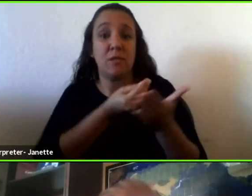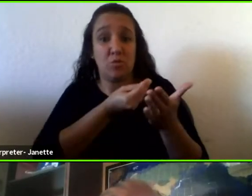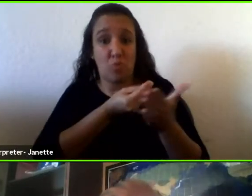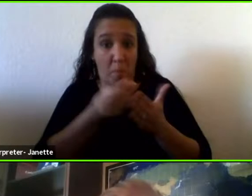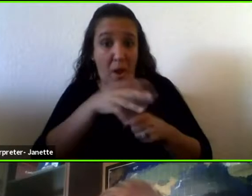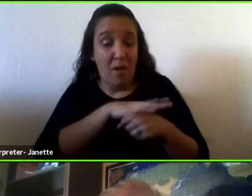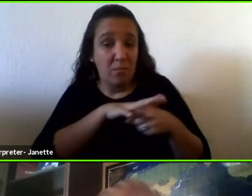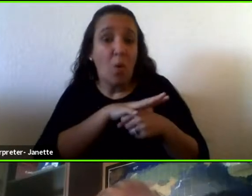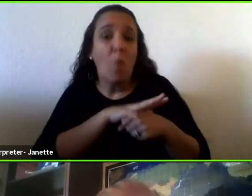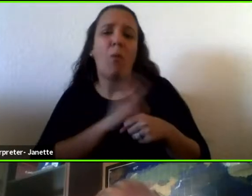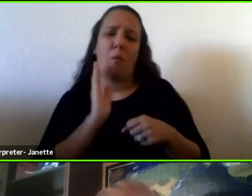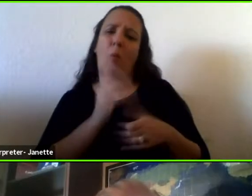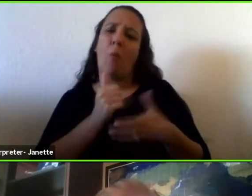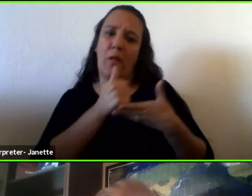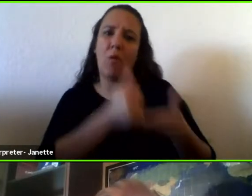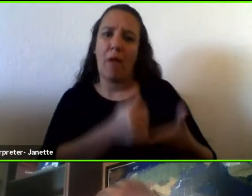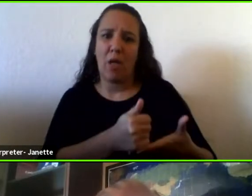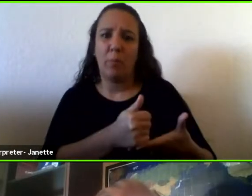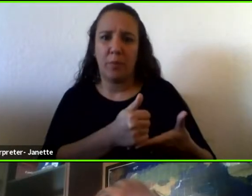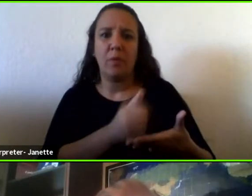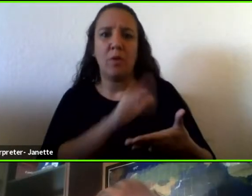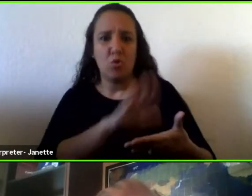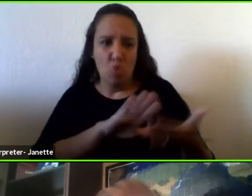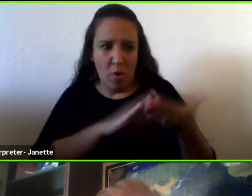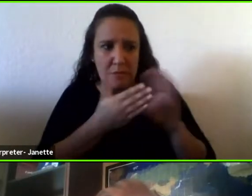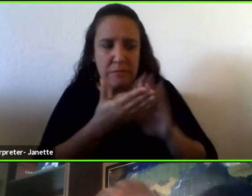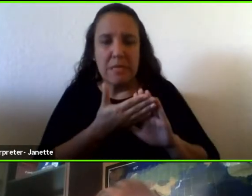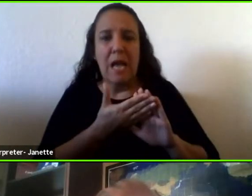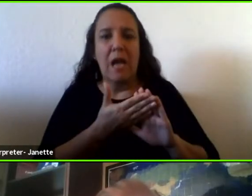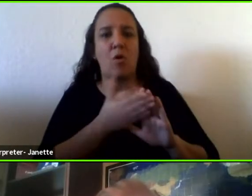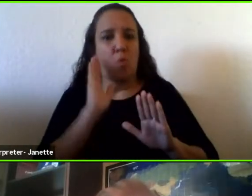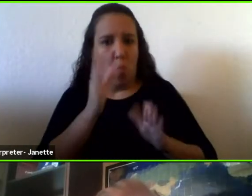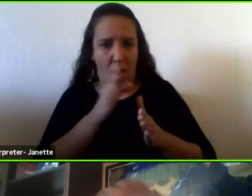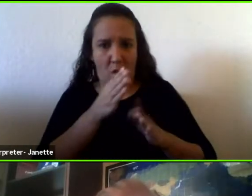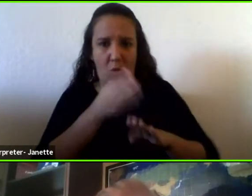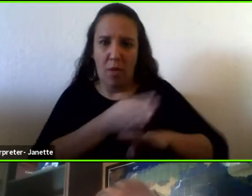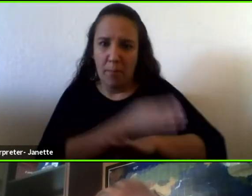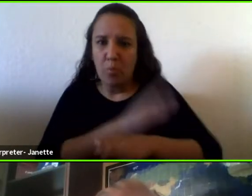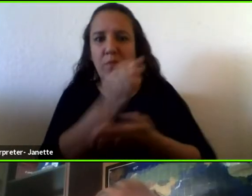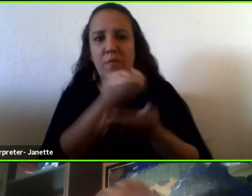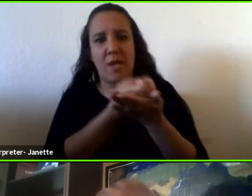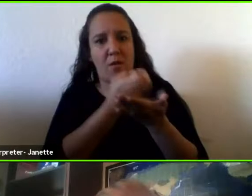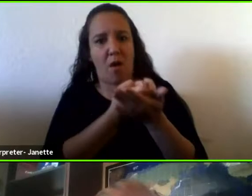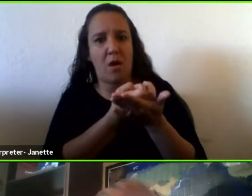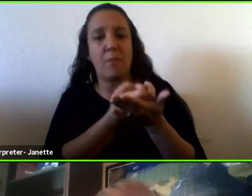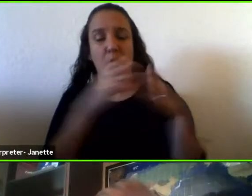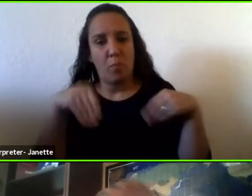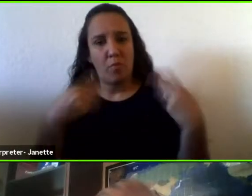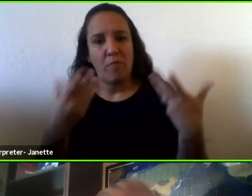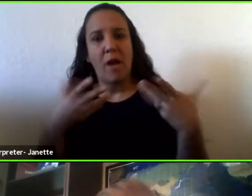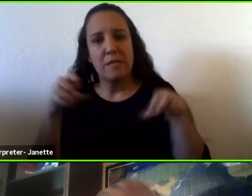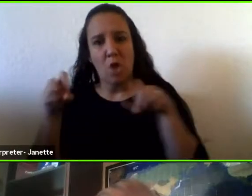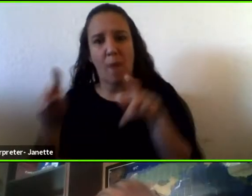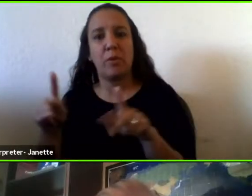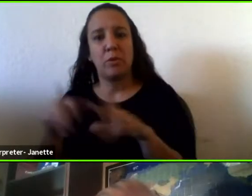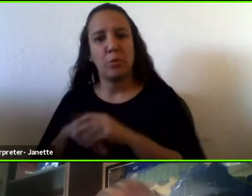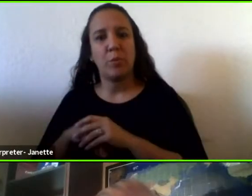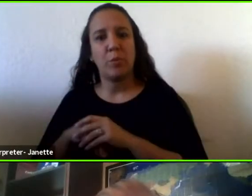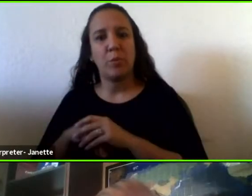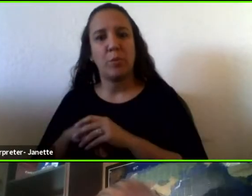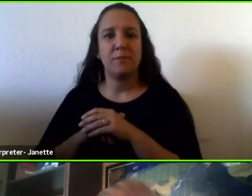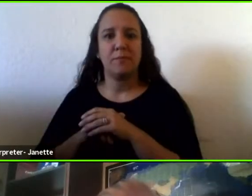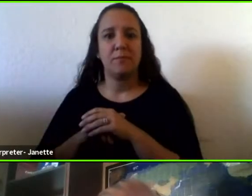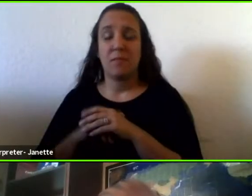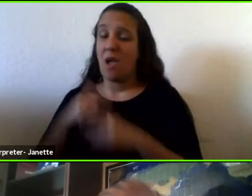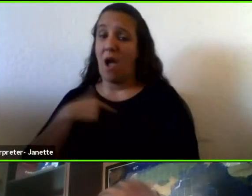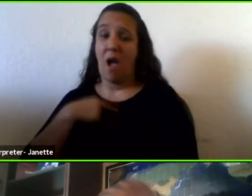Why? Because it brings in more business. It brings in, you know what, better opportunities. And for me, I am committed to my